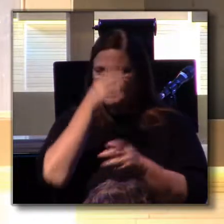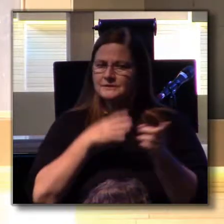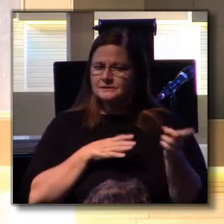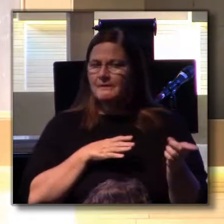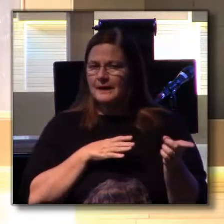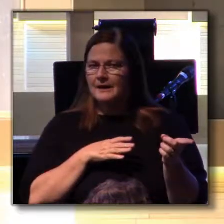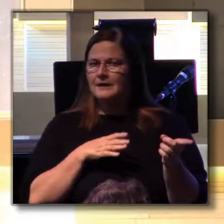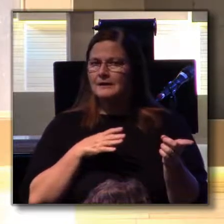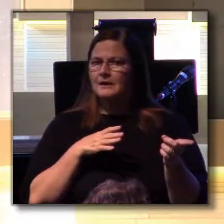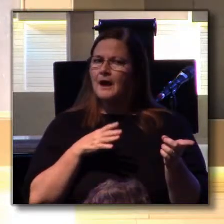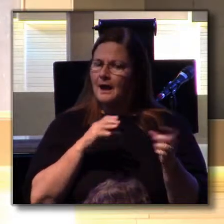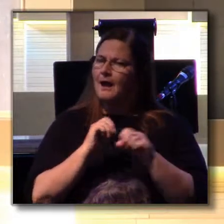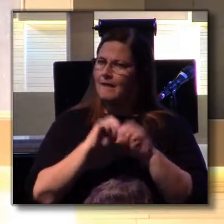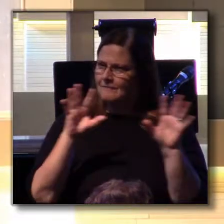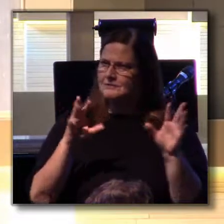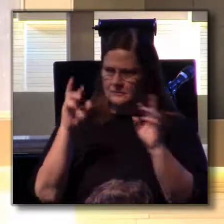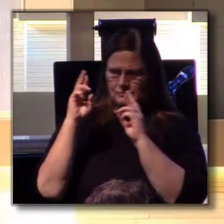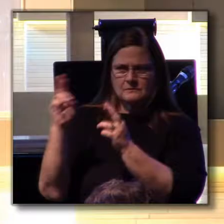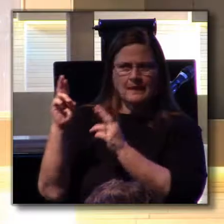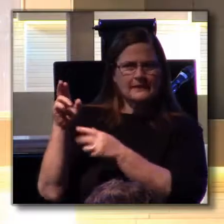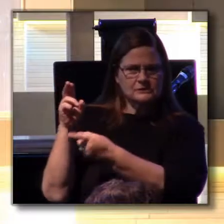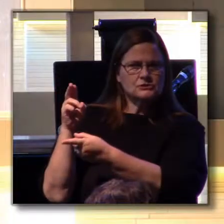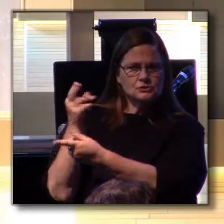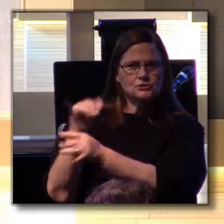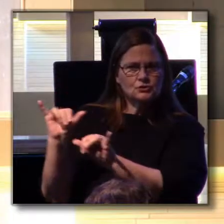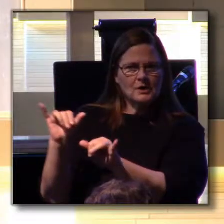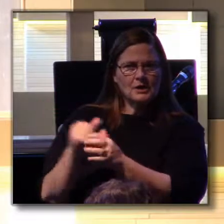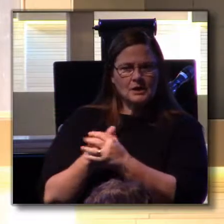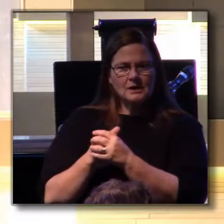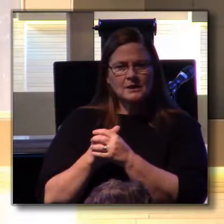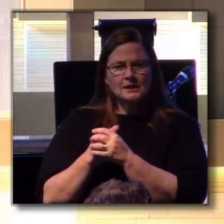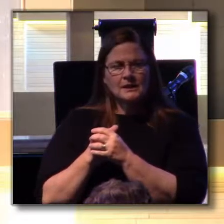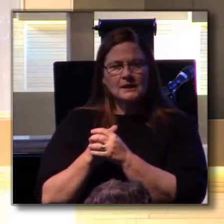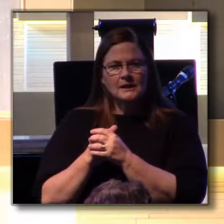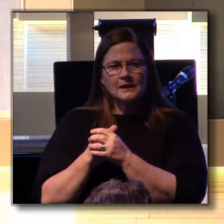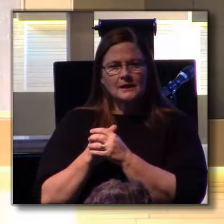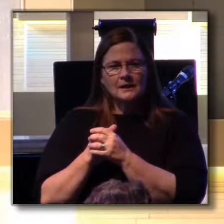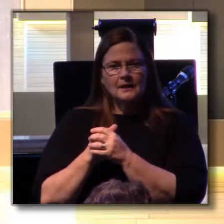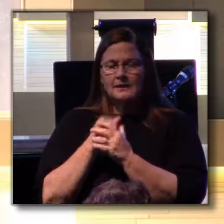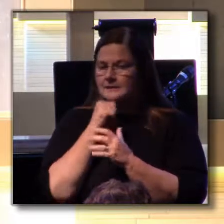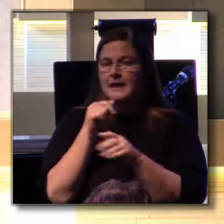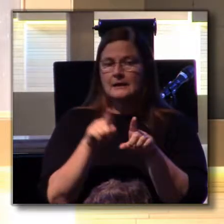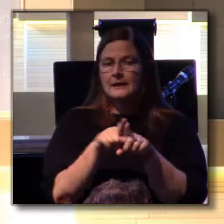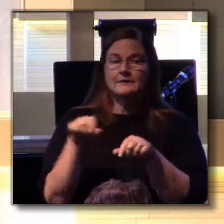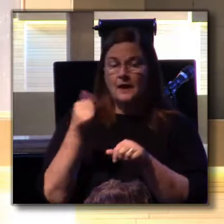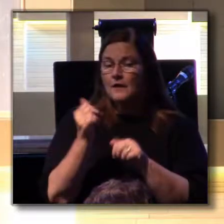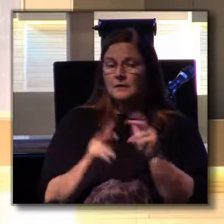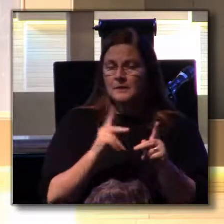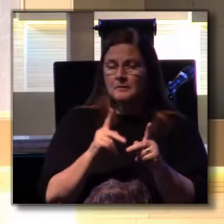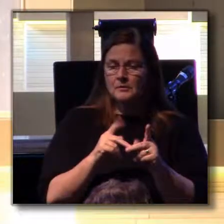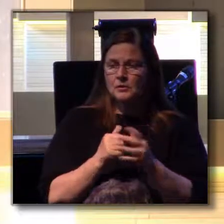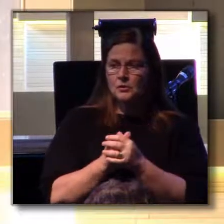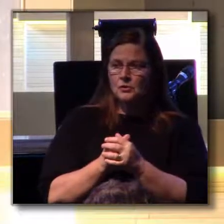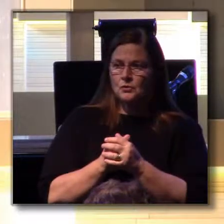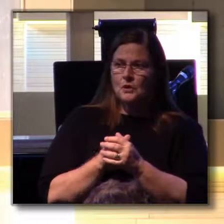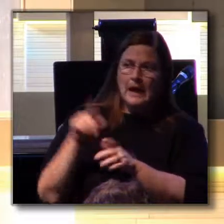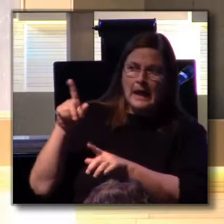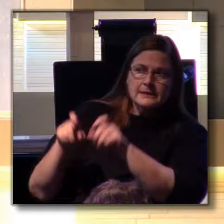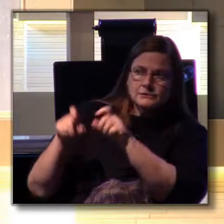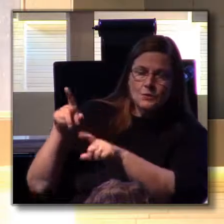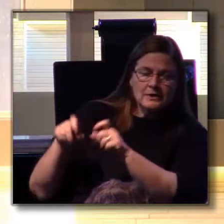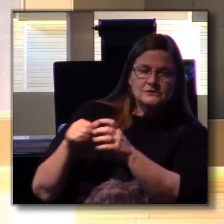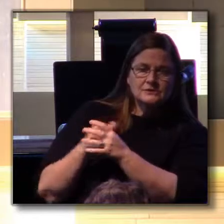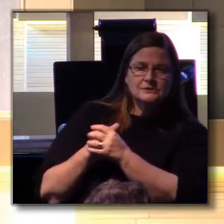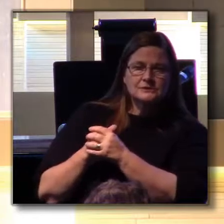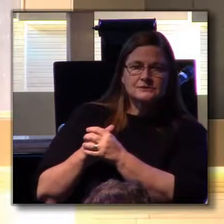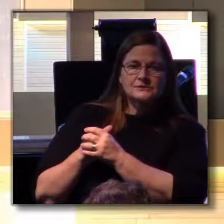obvious respect for Yeshua. And unlike the others who came to him asking questions, of whom